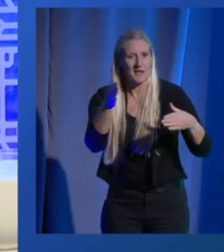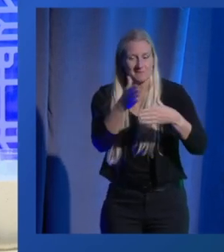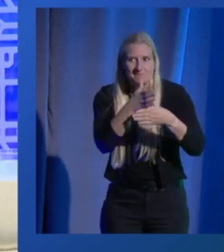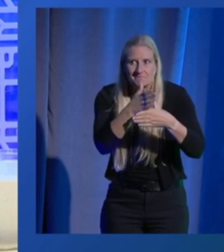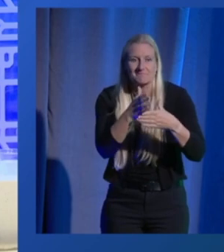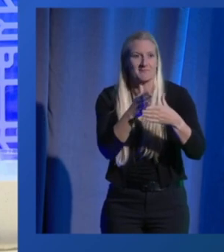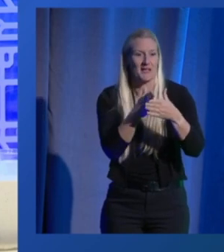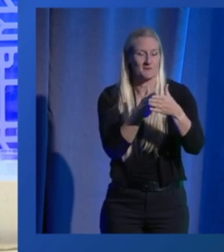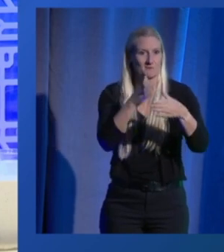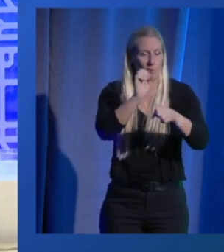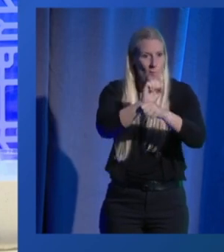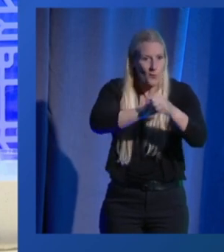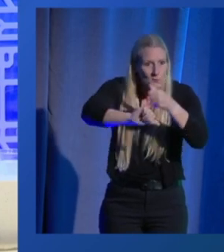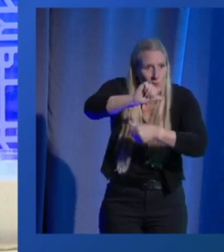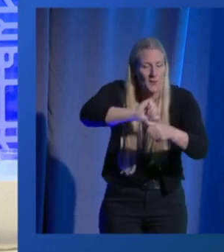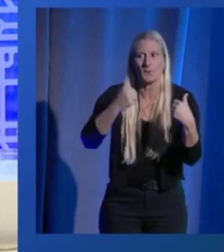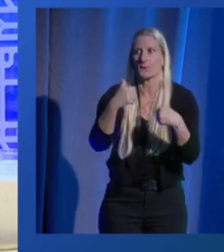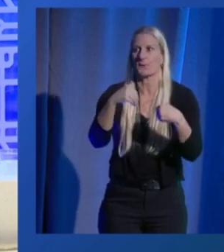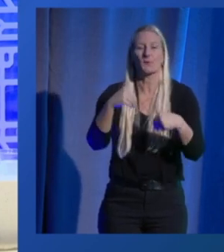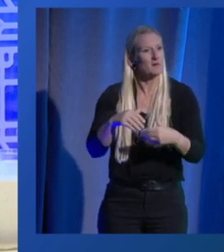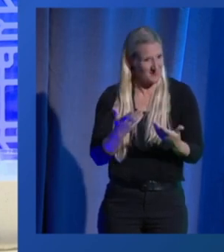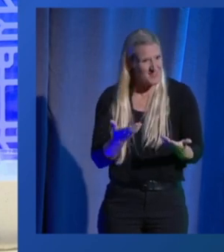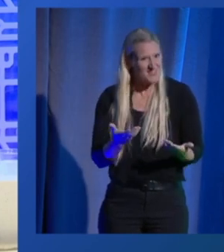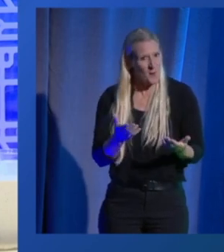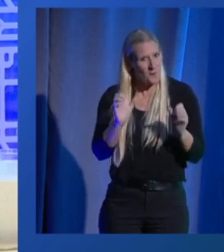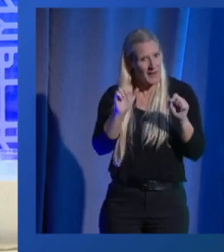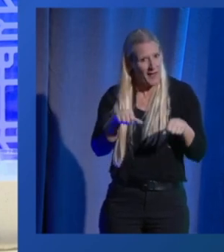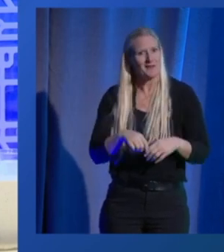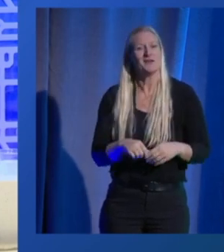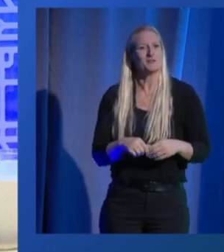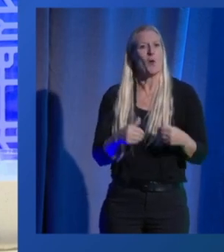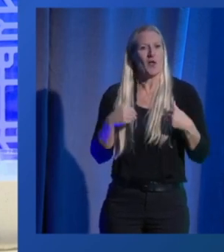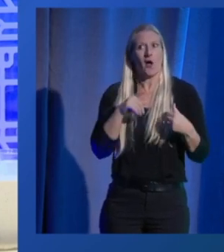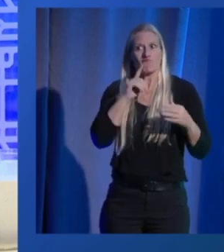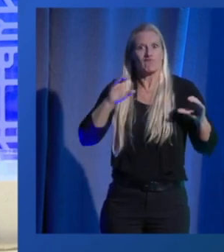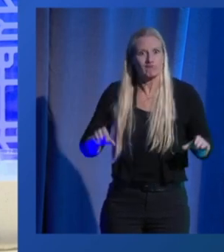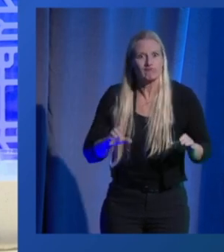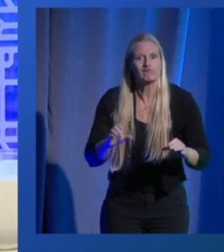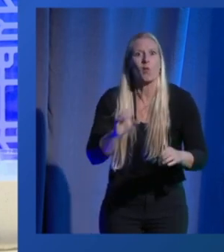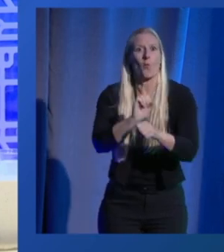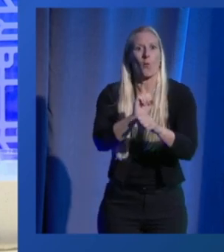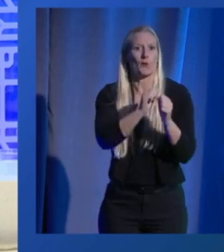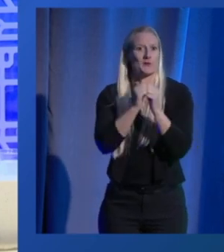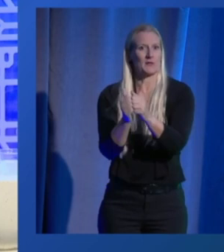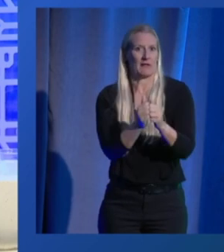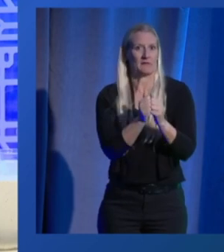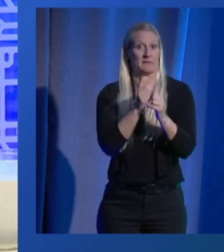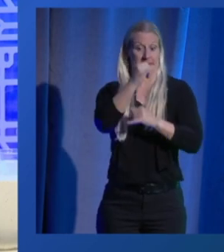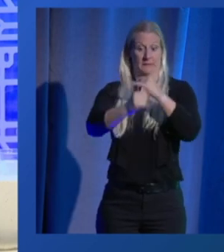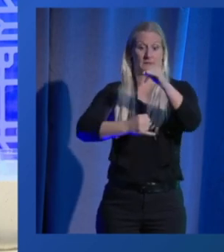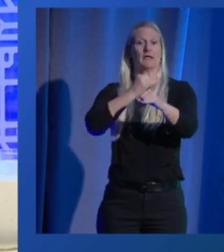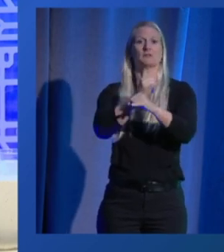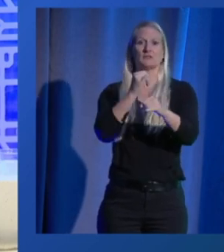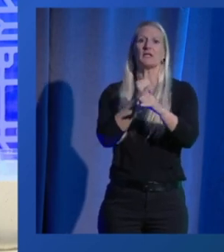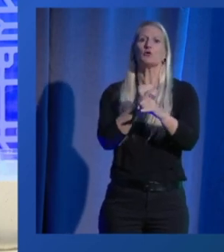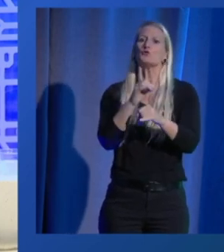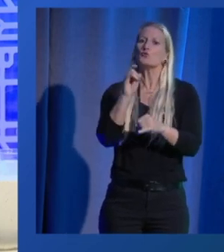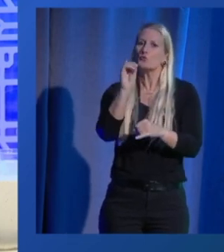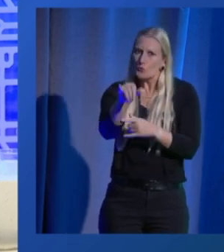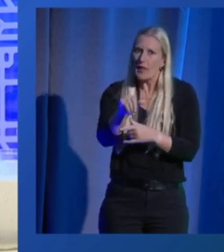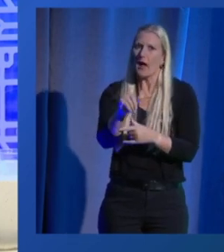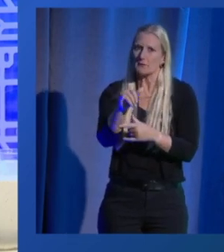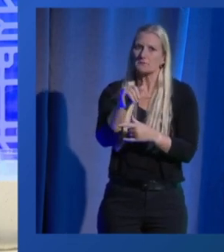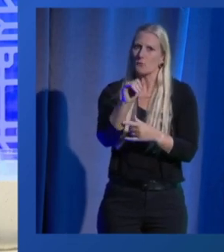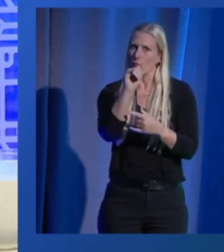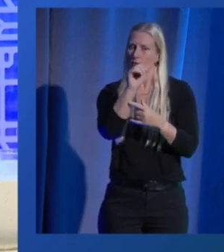so we are actively partnering with some of the folks out there in the international sphere to be able to do that I think there's some great things